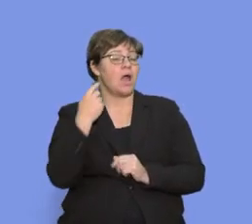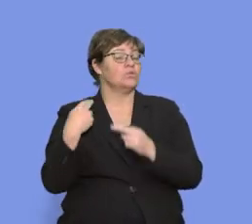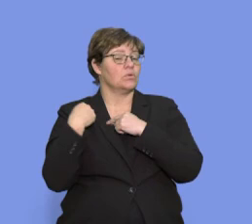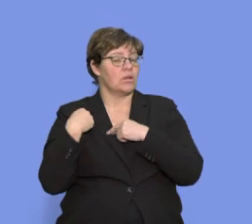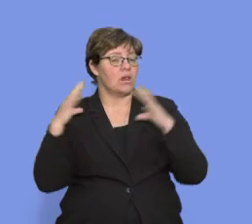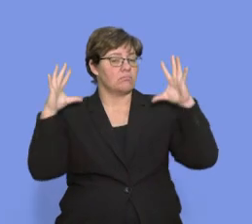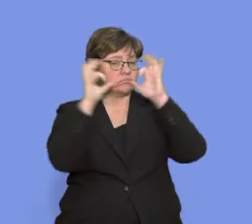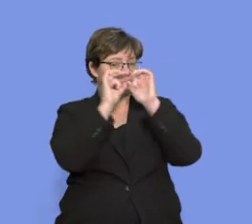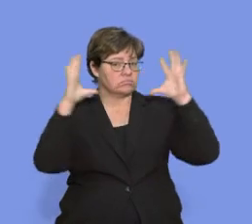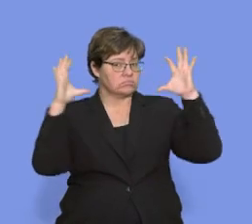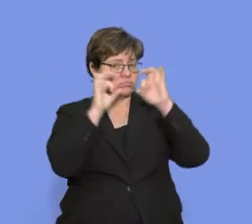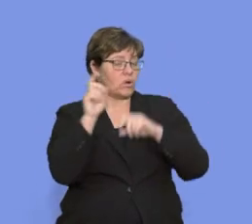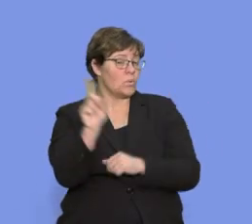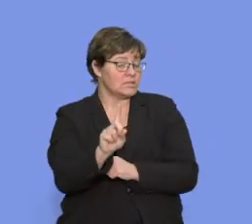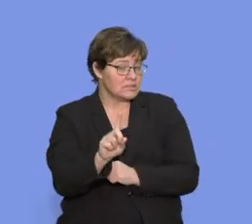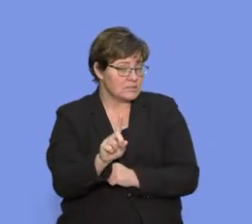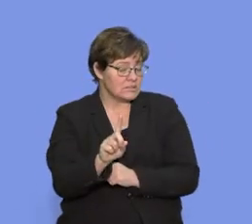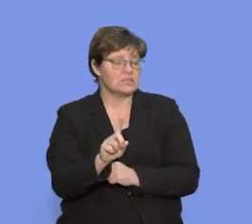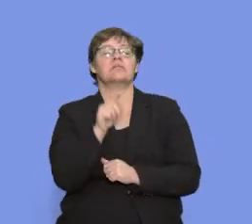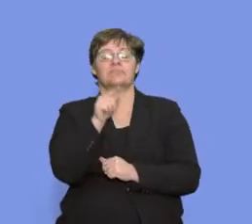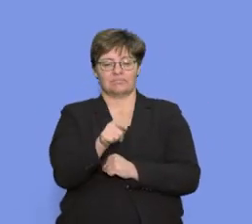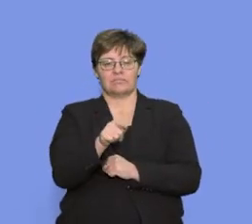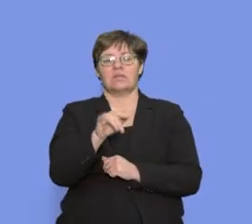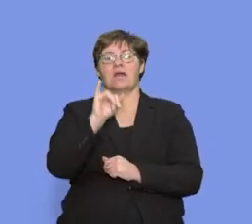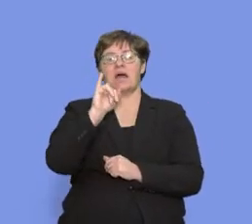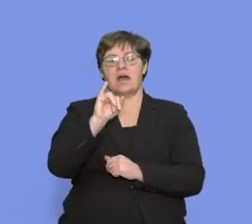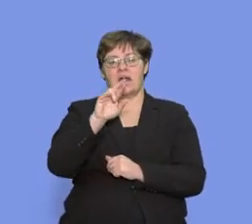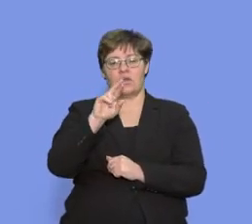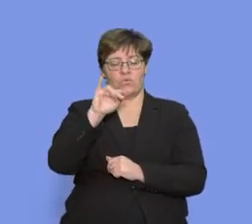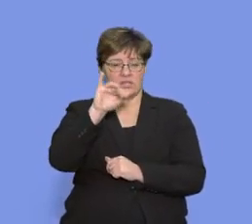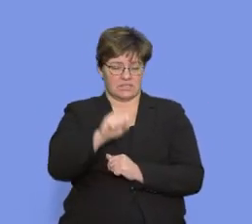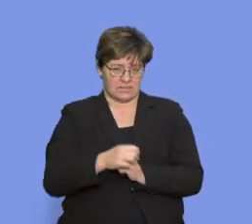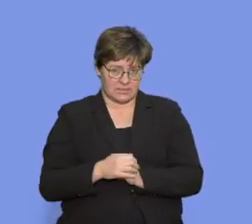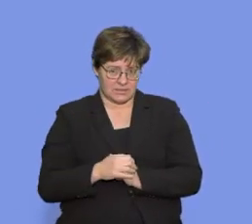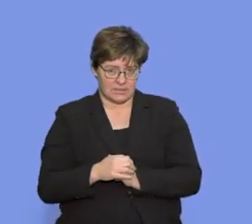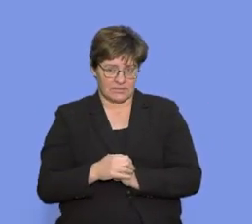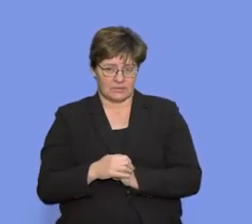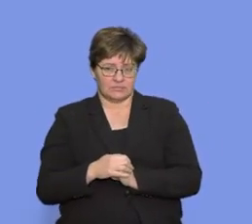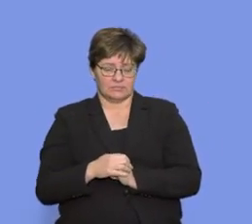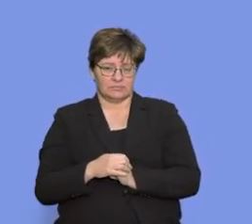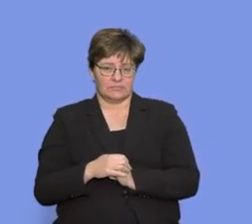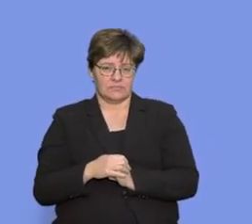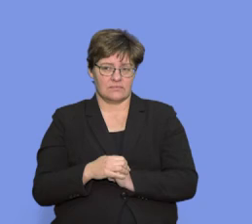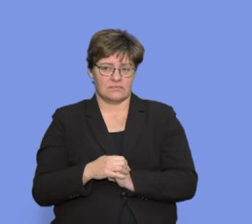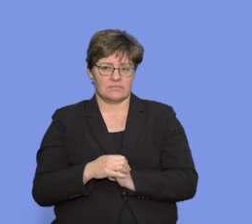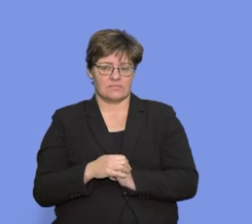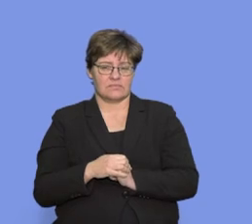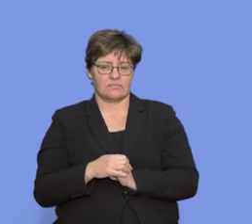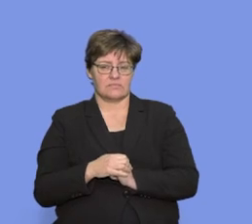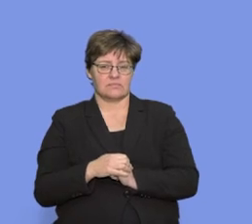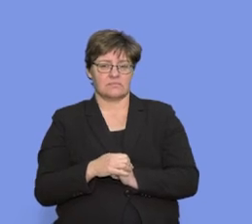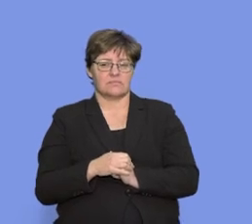that will make your pupil smaller? That must be the iris there.